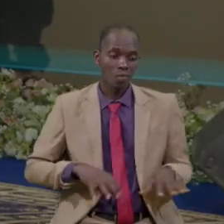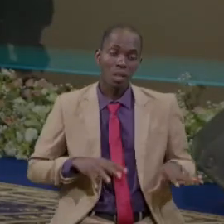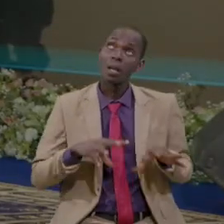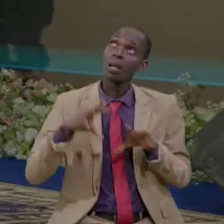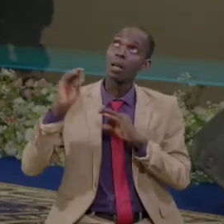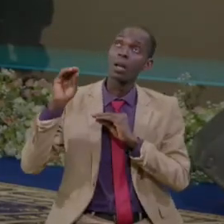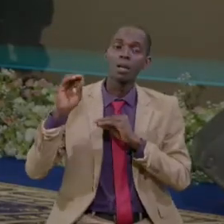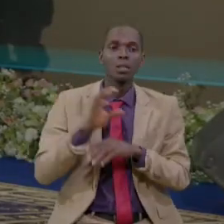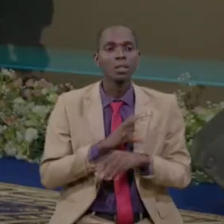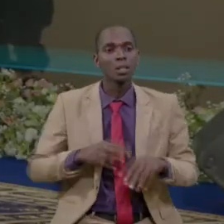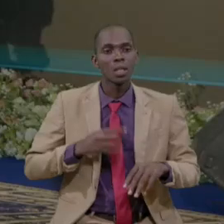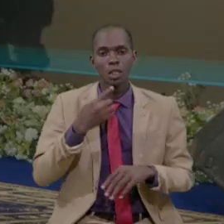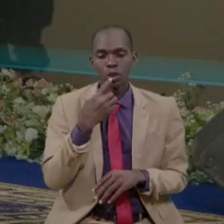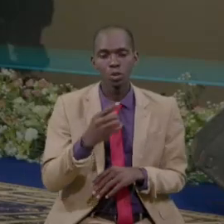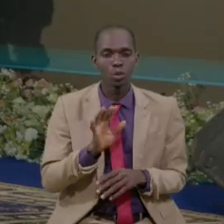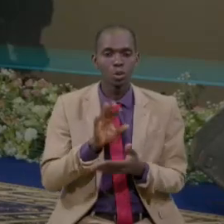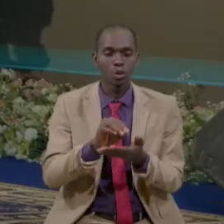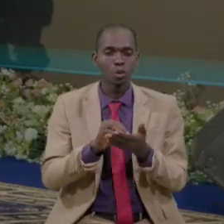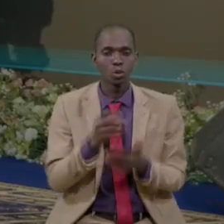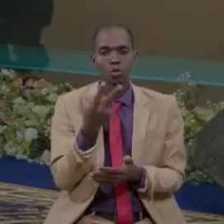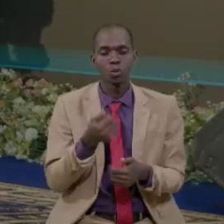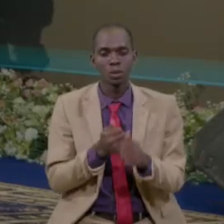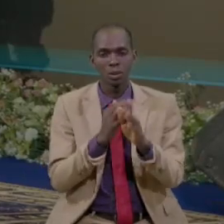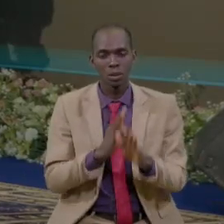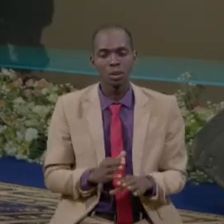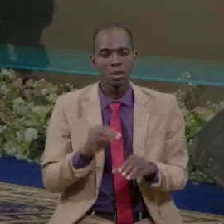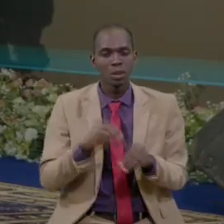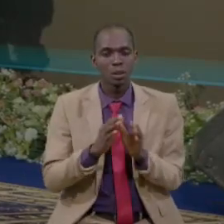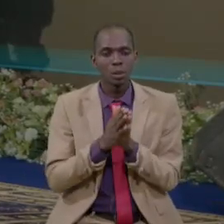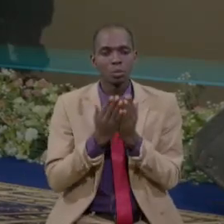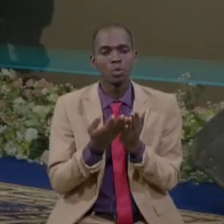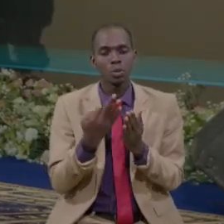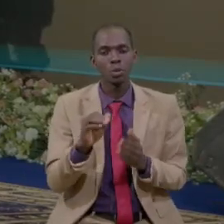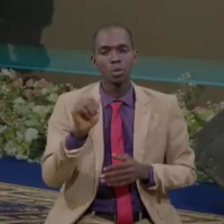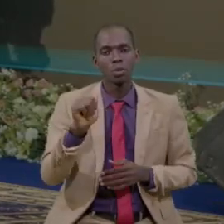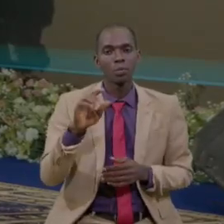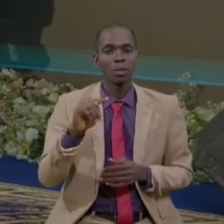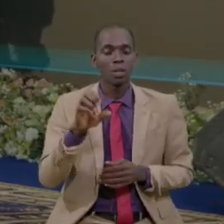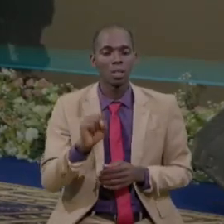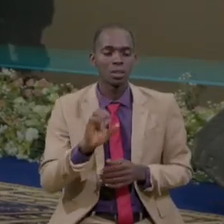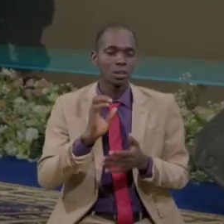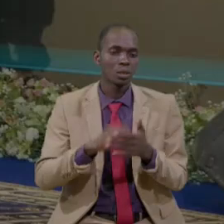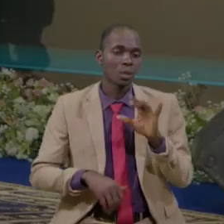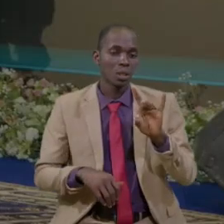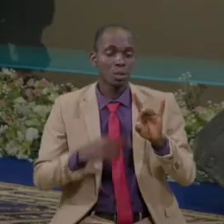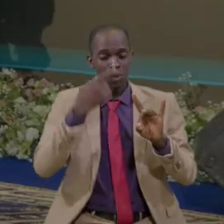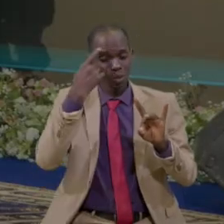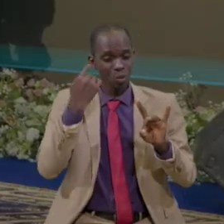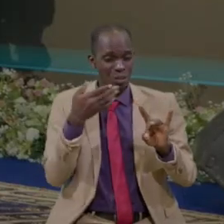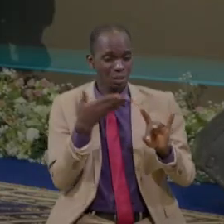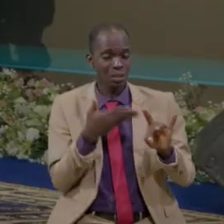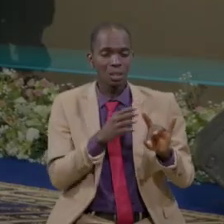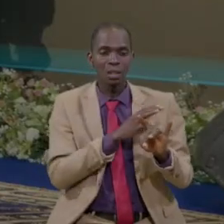chapter 1 verse 8, because now he was passing on the work unto them.